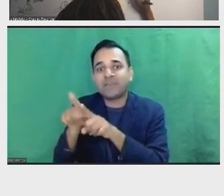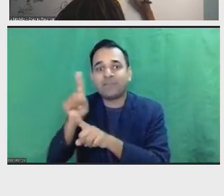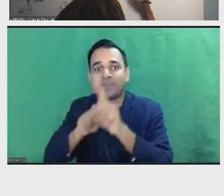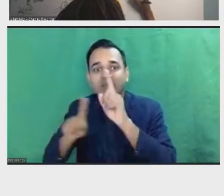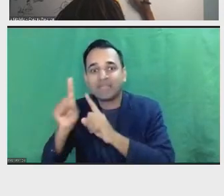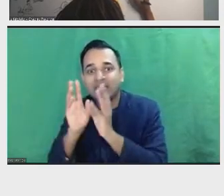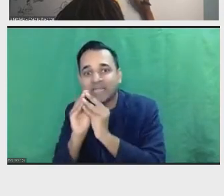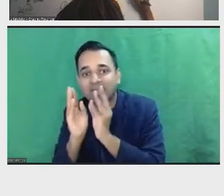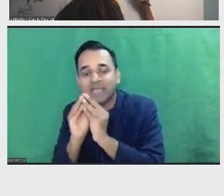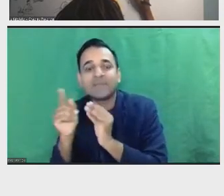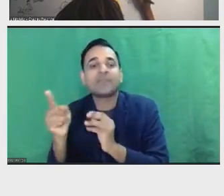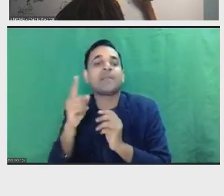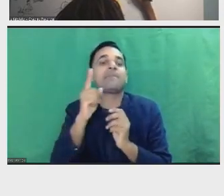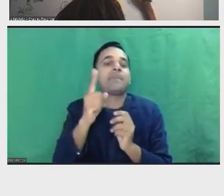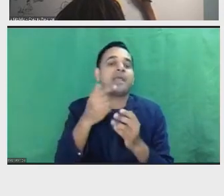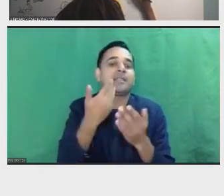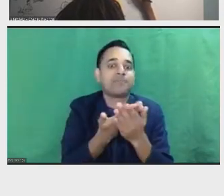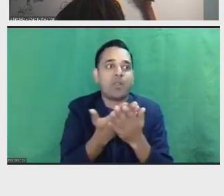different world for her.